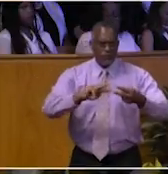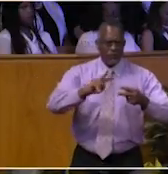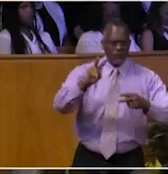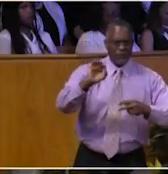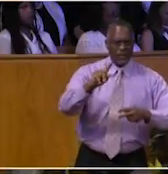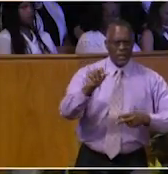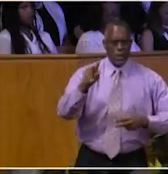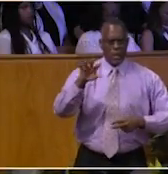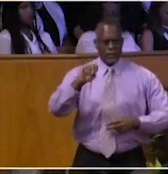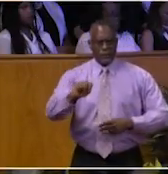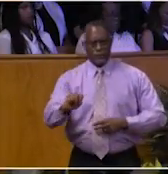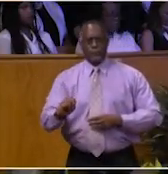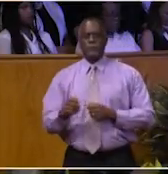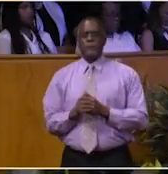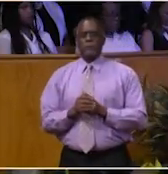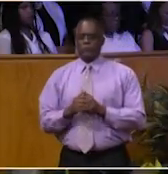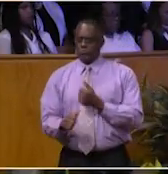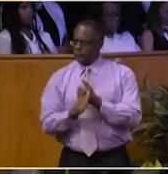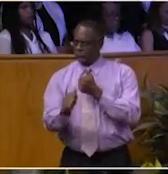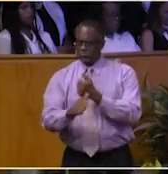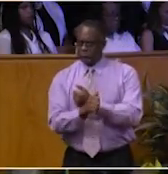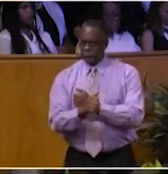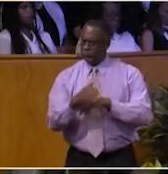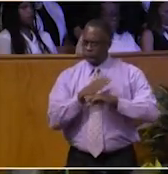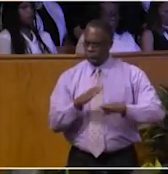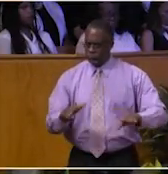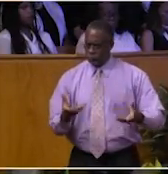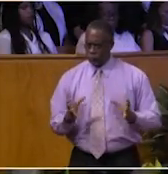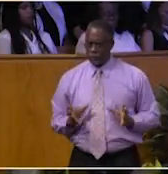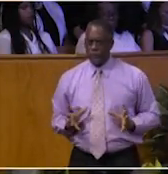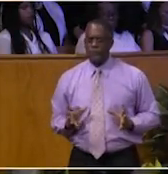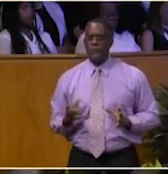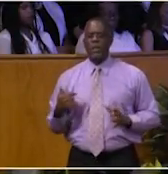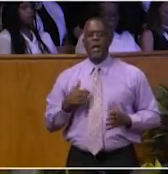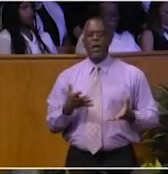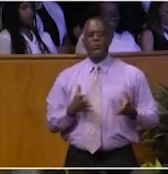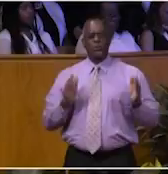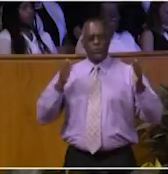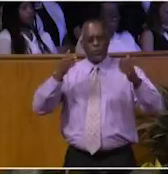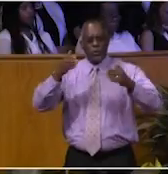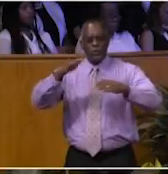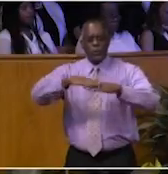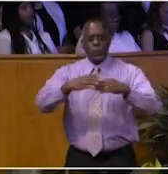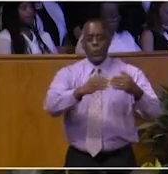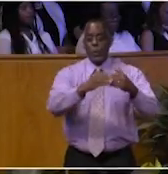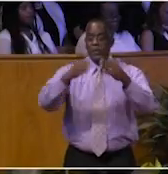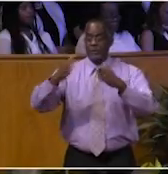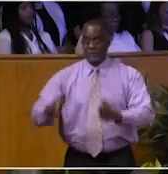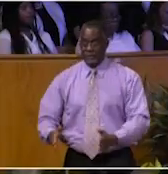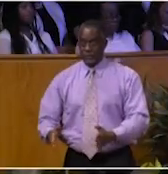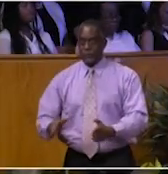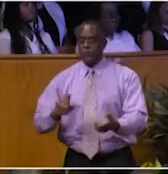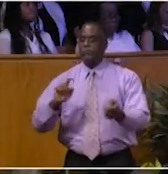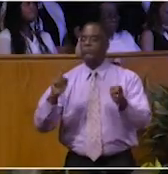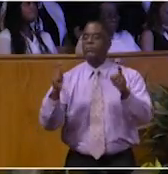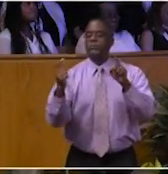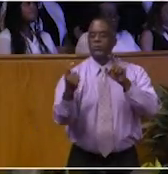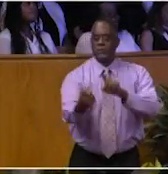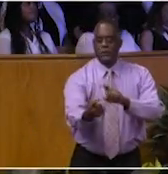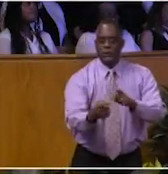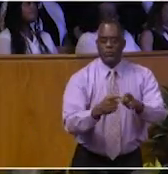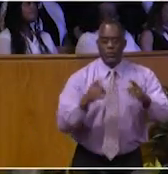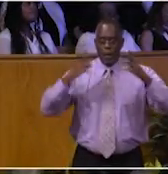to that story, but I want to return with a focus on leadership transition